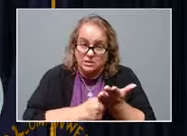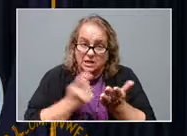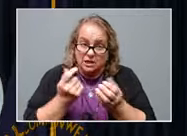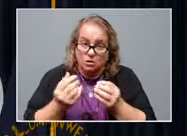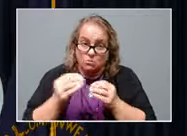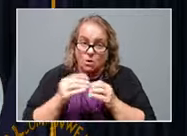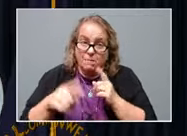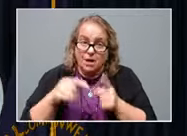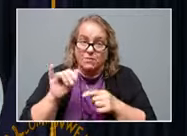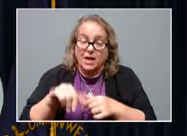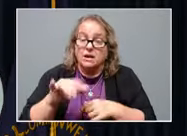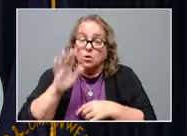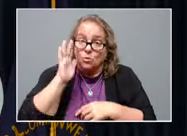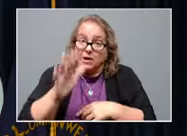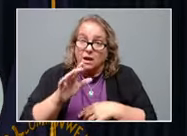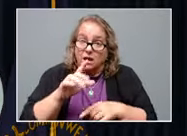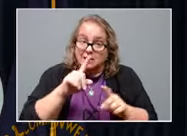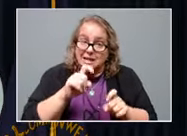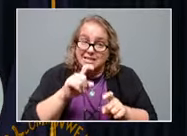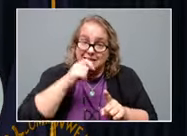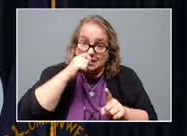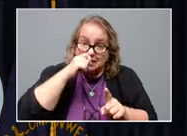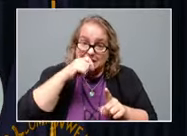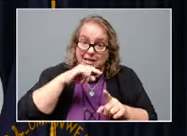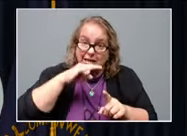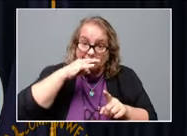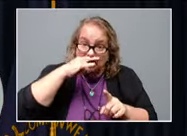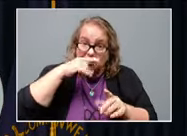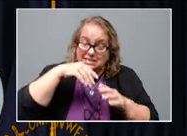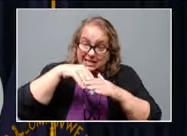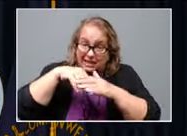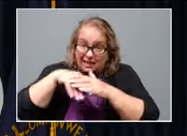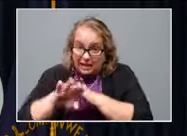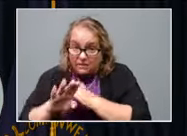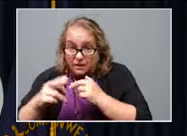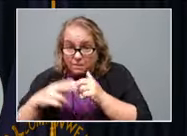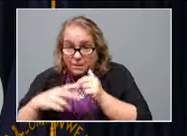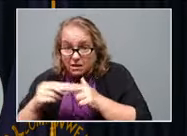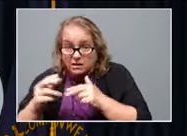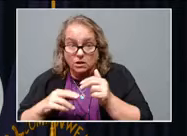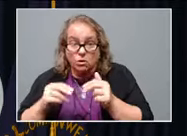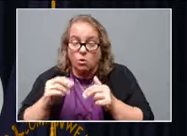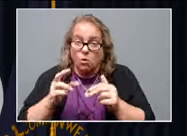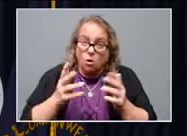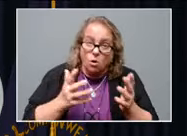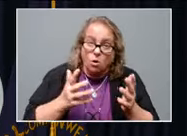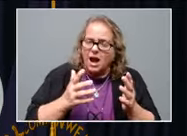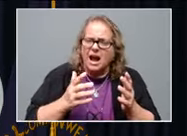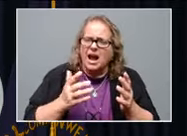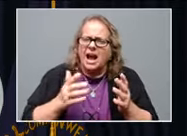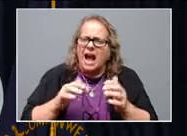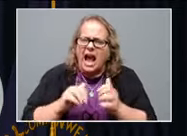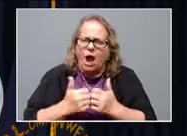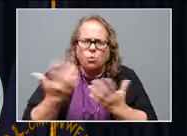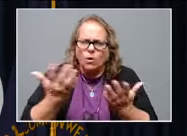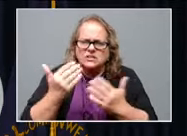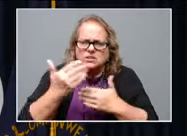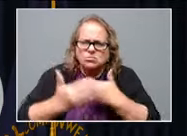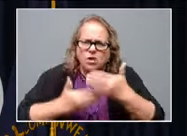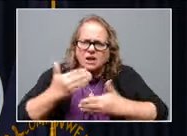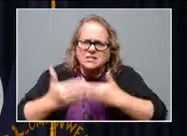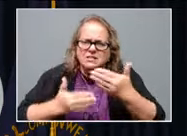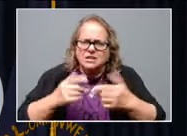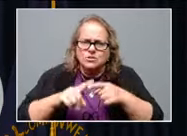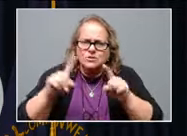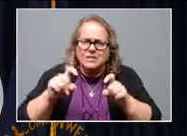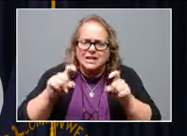building and not having to quarantine if they don't have to? And do you have some concerns about how this process will play out in other